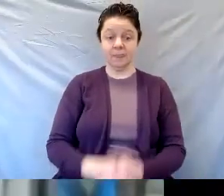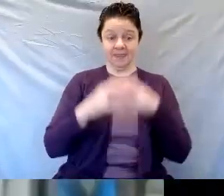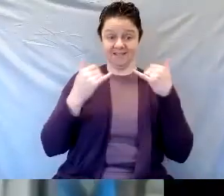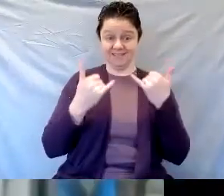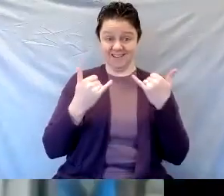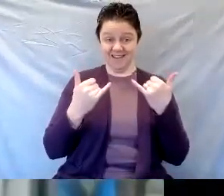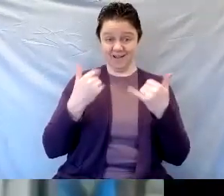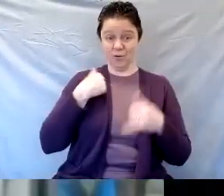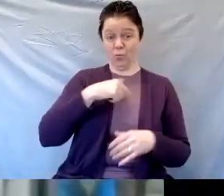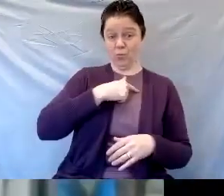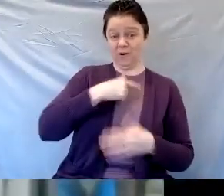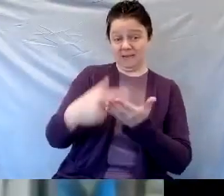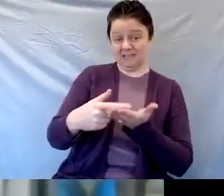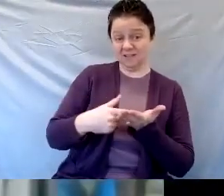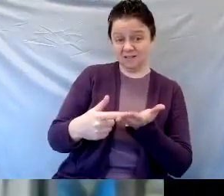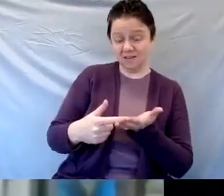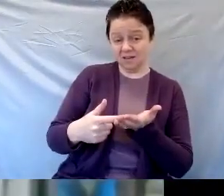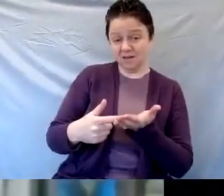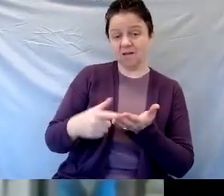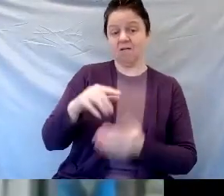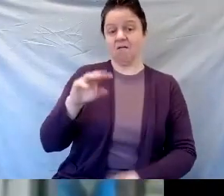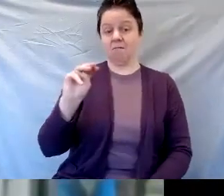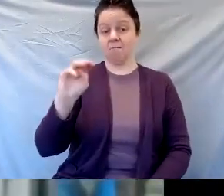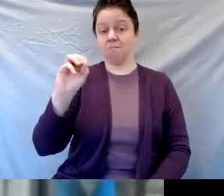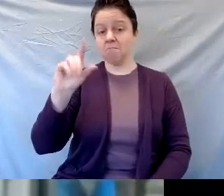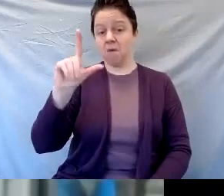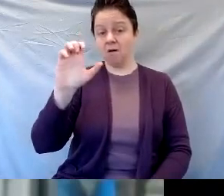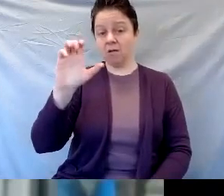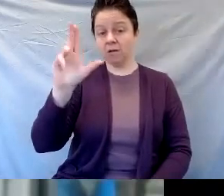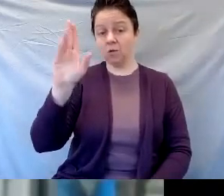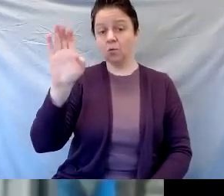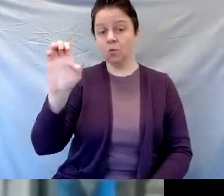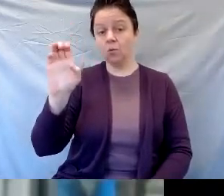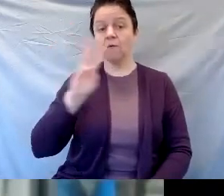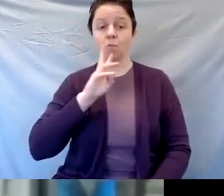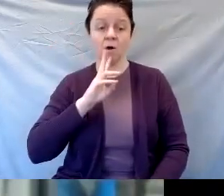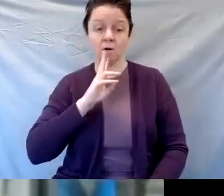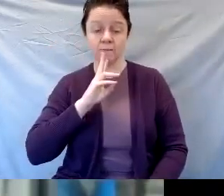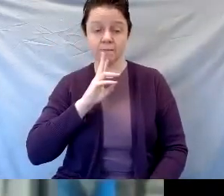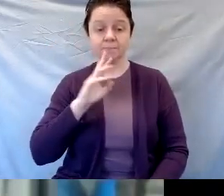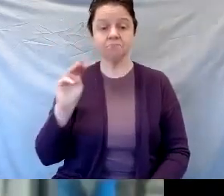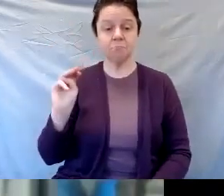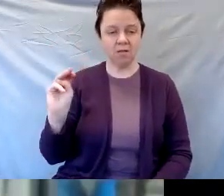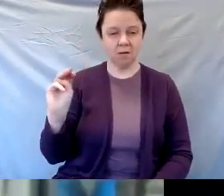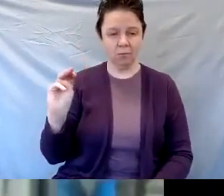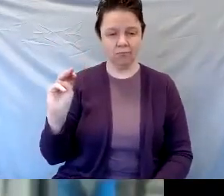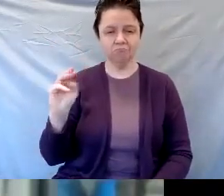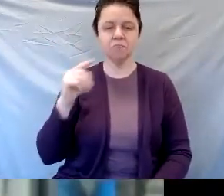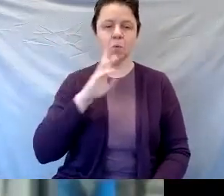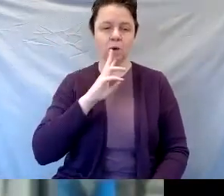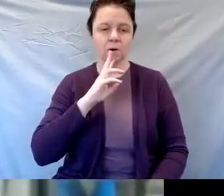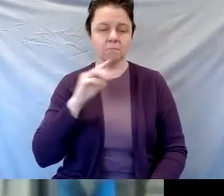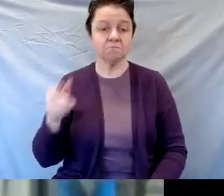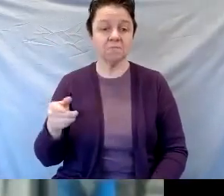Today we're going to be talking about the molecule of water. And as we know, water is fundamental to life for several reasons. We